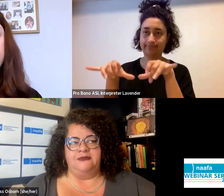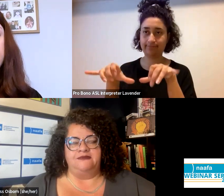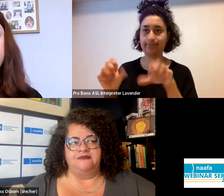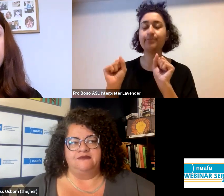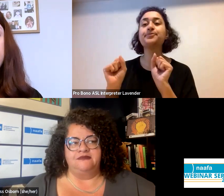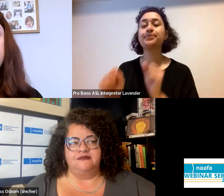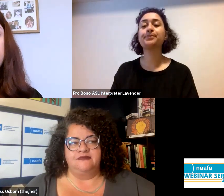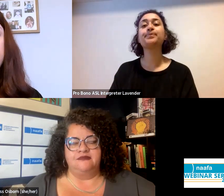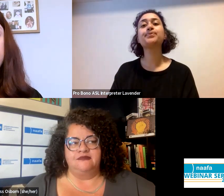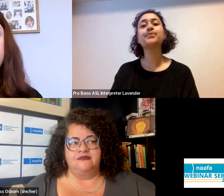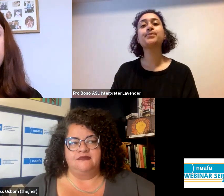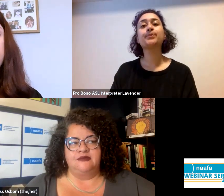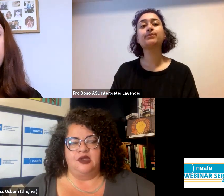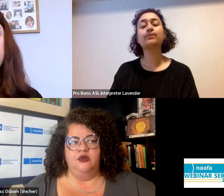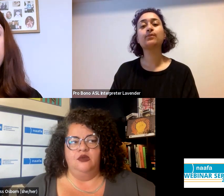What